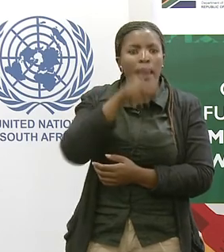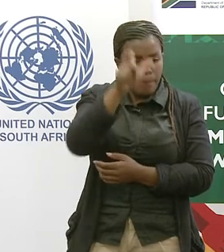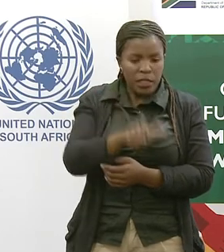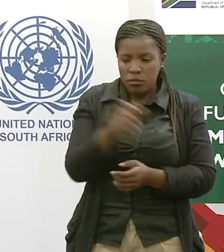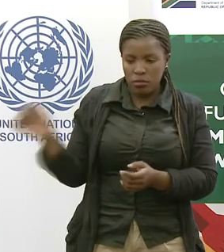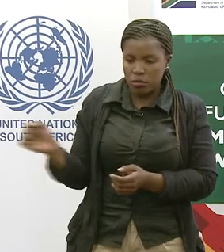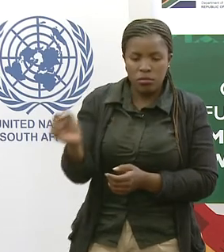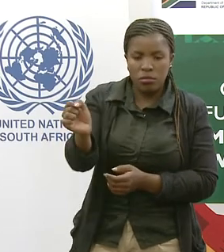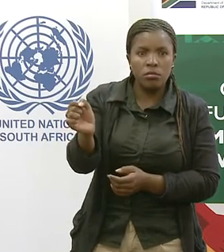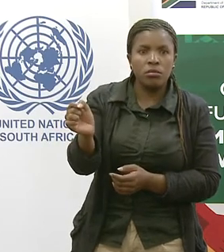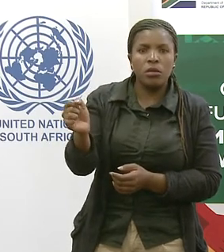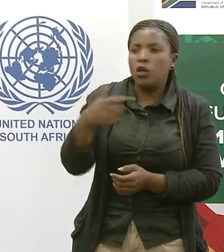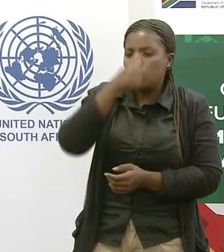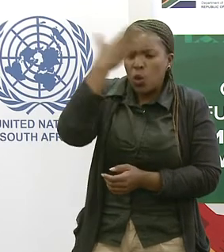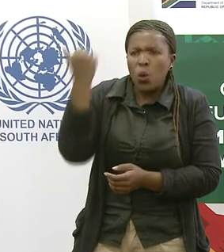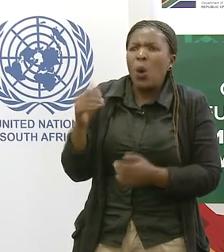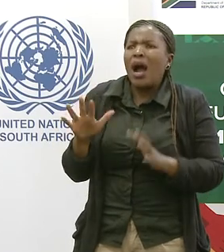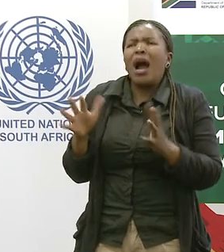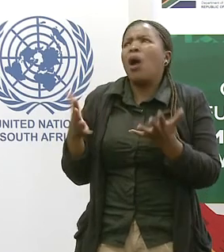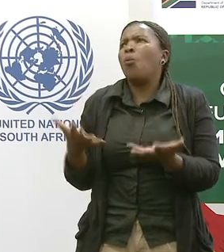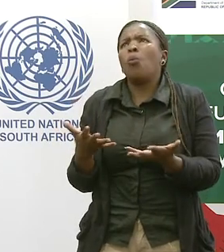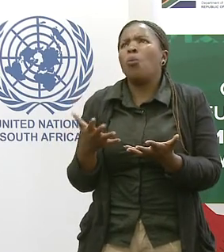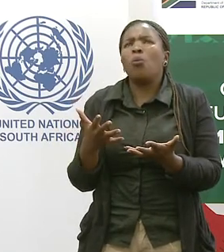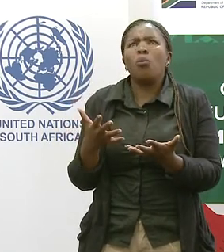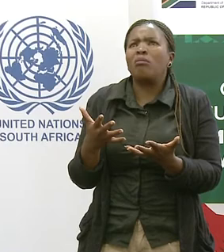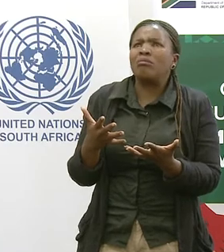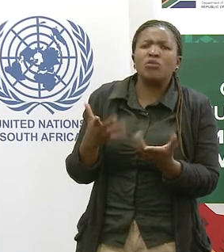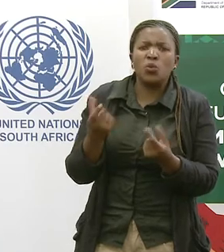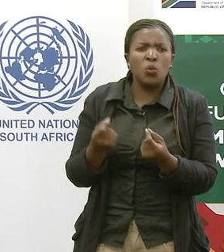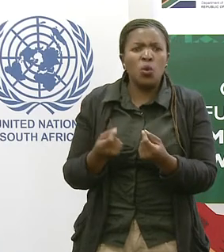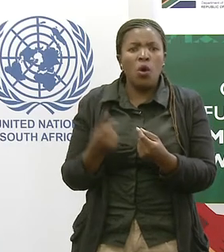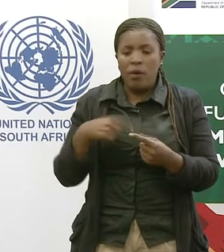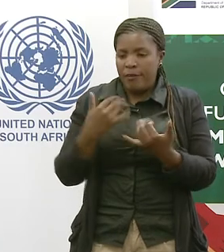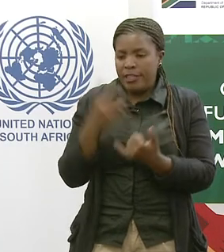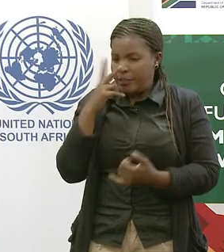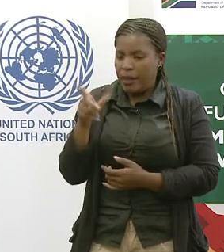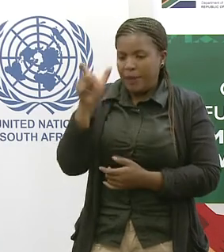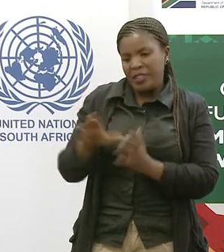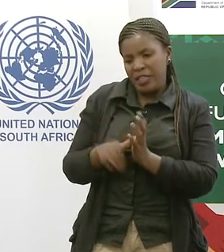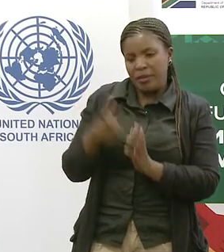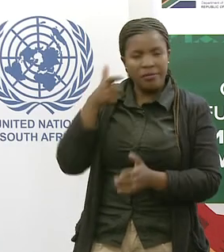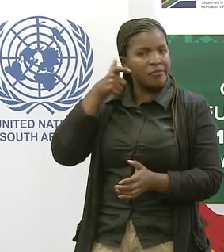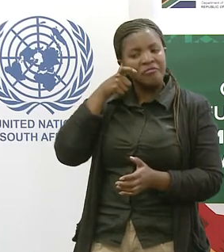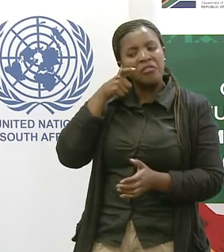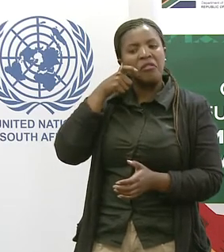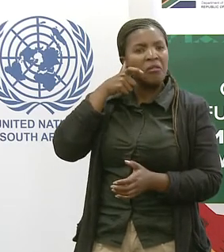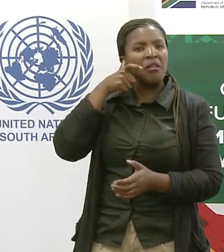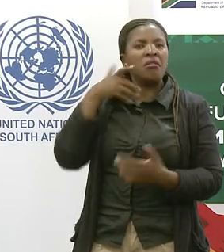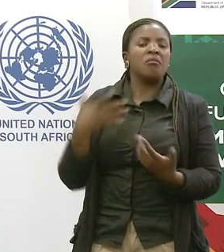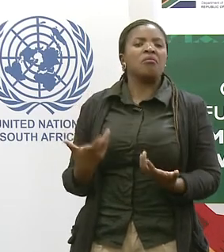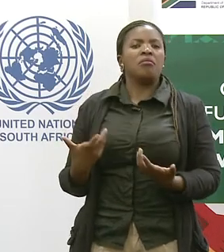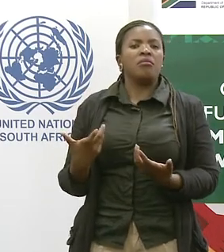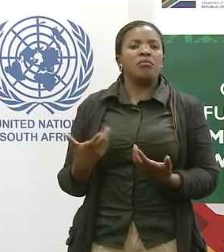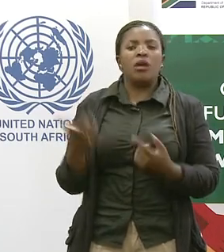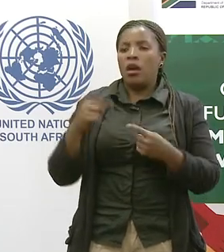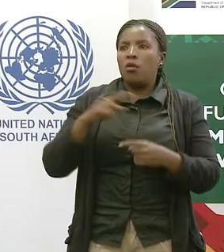Mm. I mean, we've come a long way from the switchboard operators to the judges now. Yeah. Why do you want to take us back